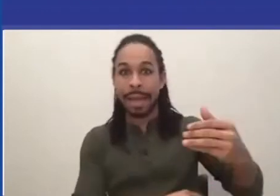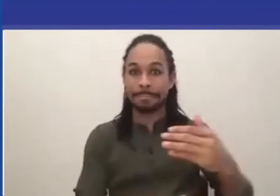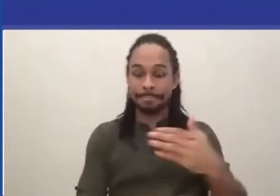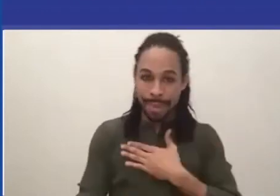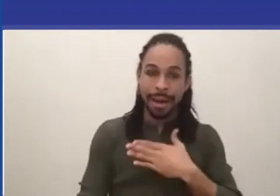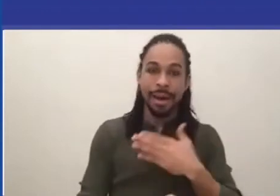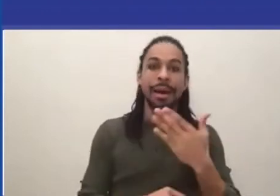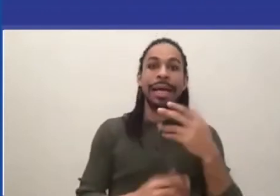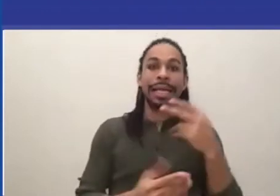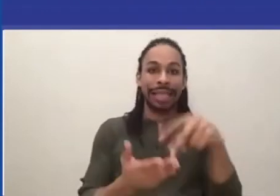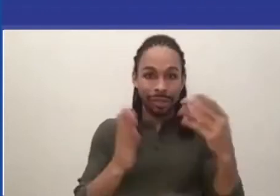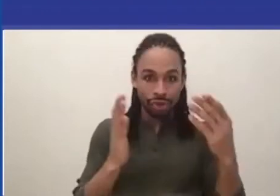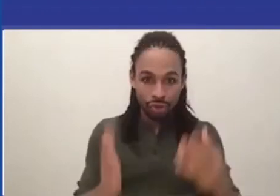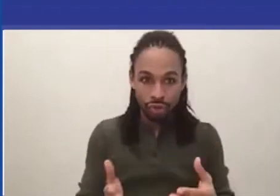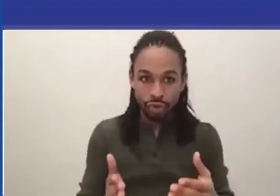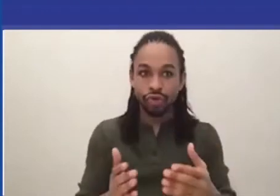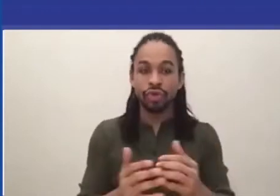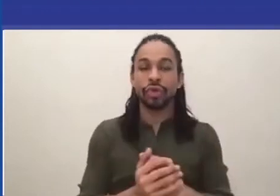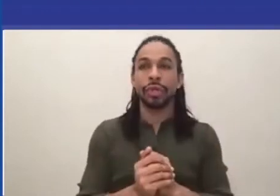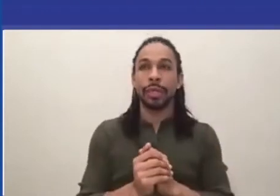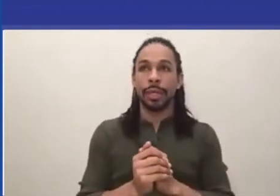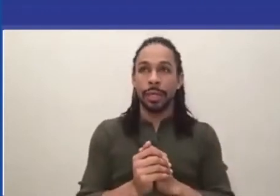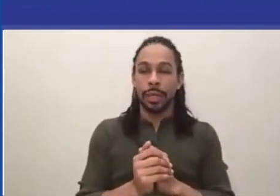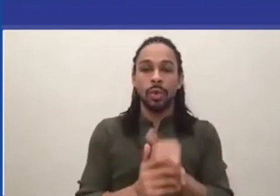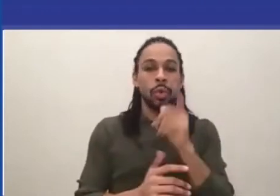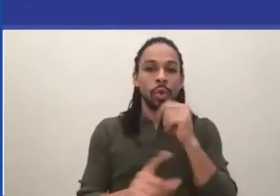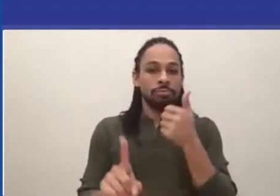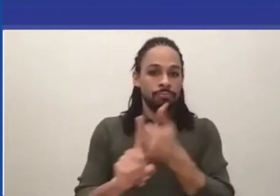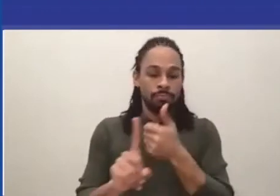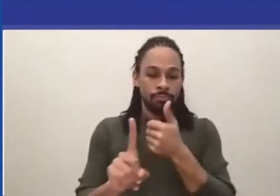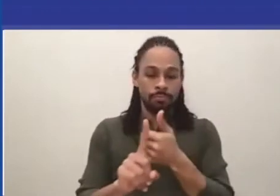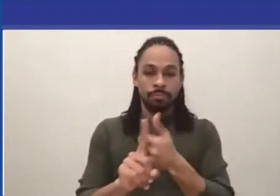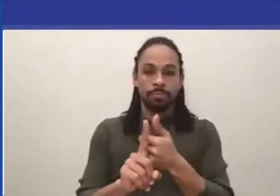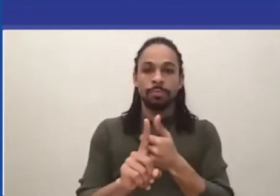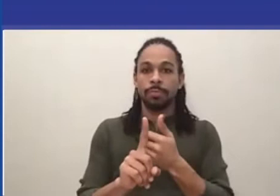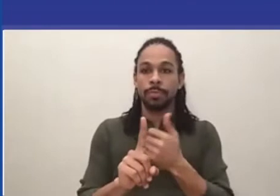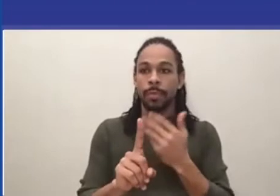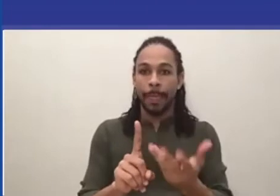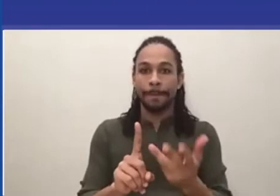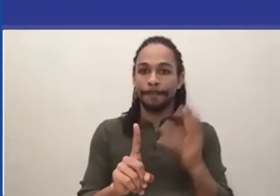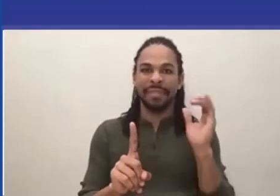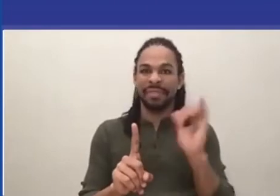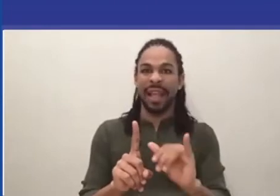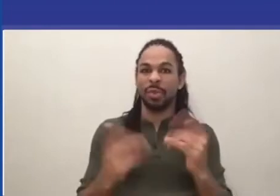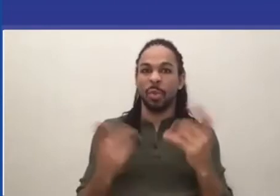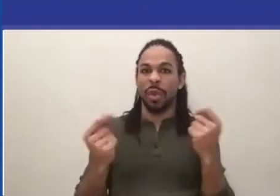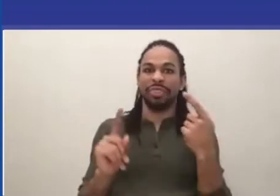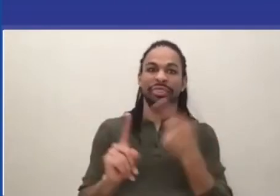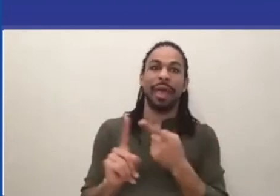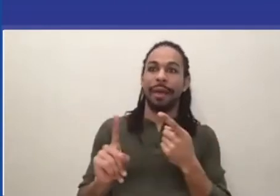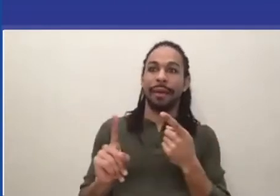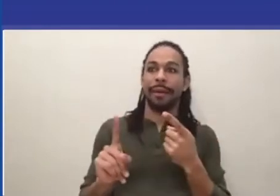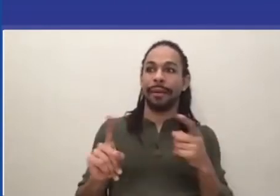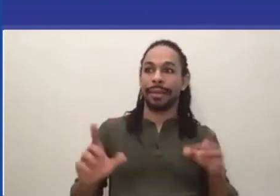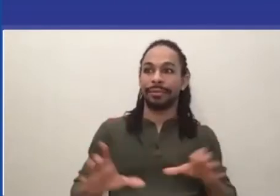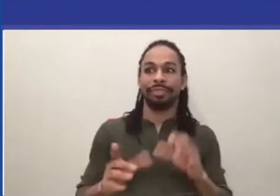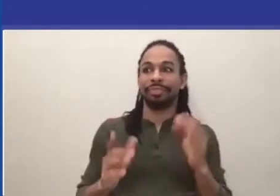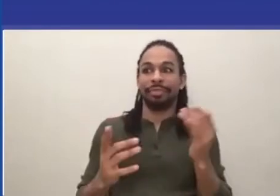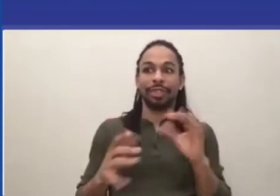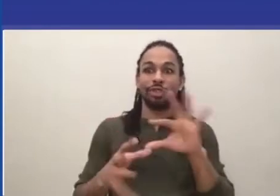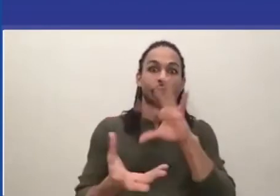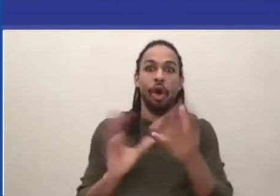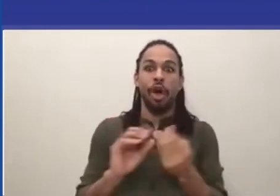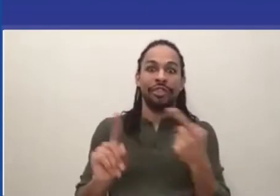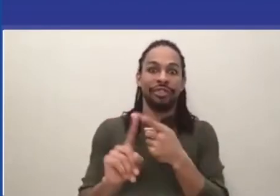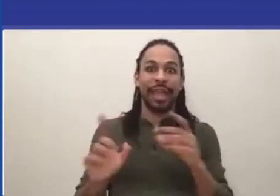dancers who that's all they did, a small